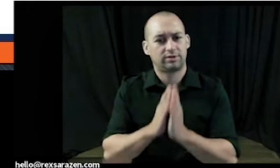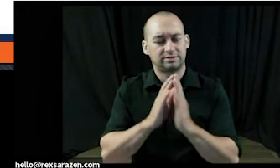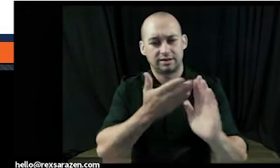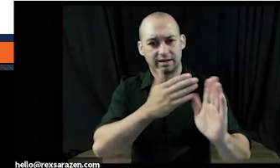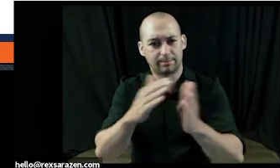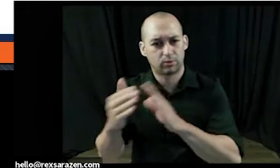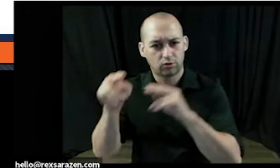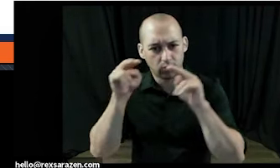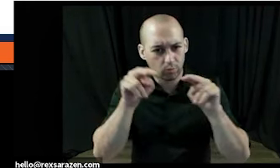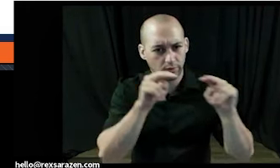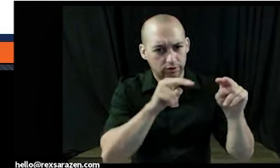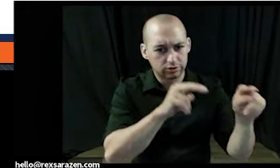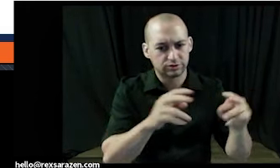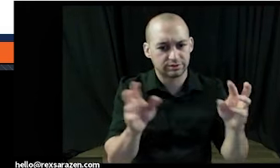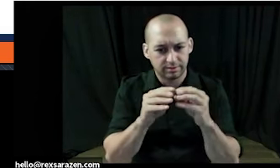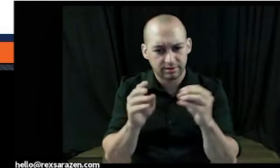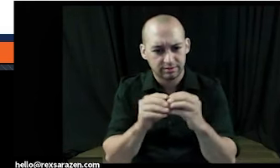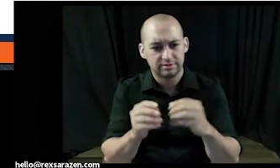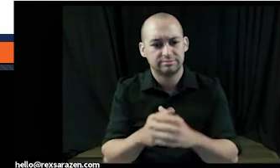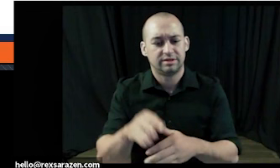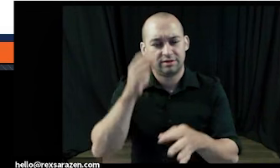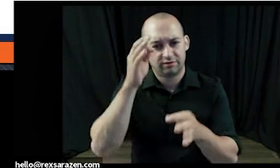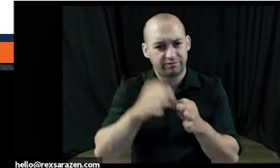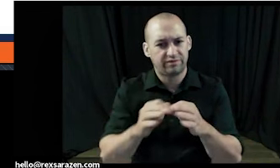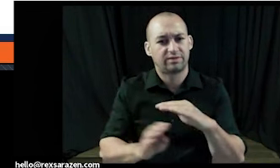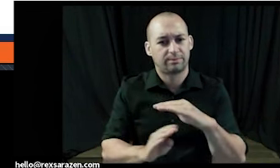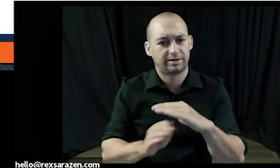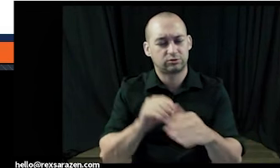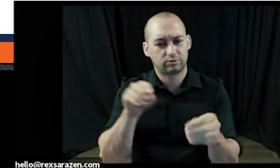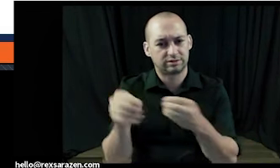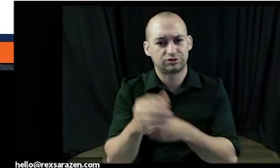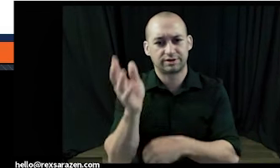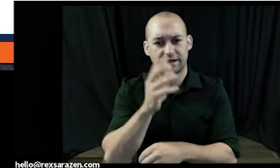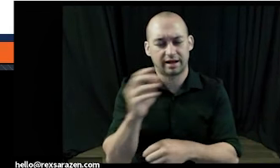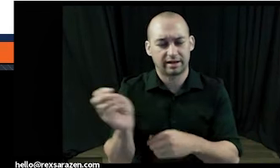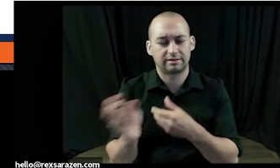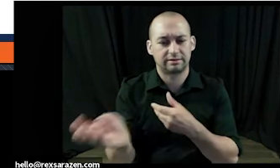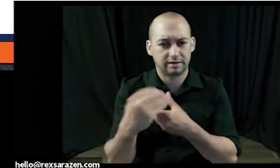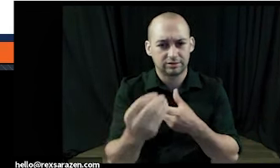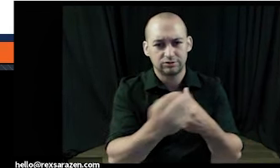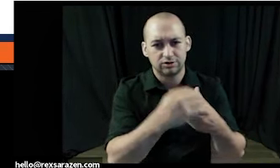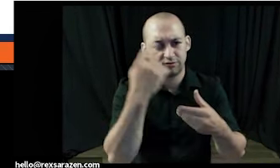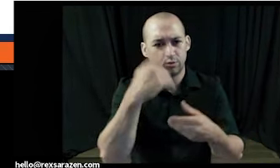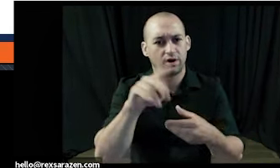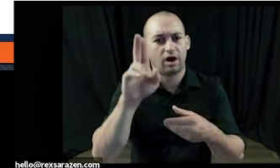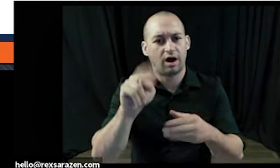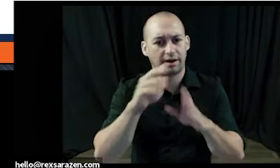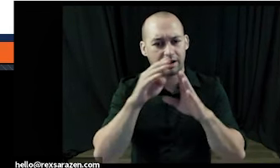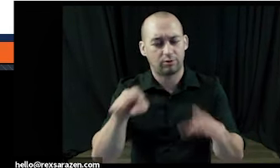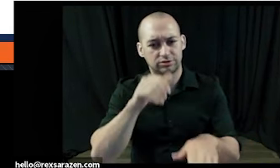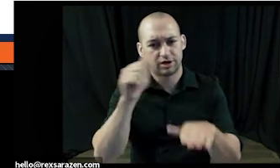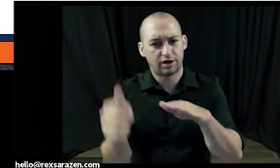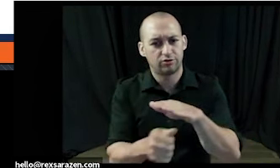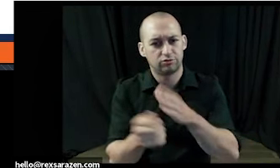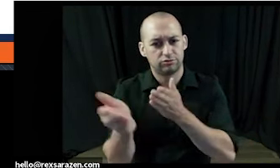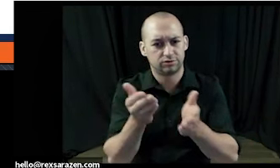with community and faith-based organizations, and outreach efforts to unhoused and underserved